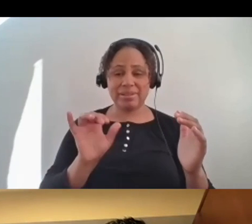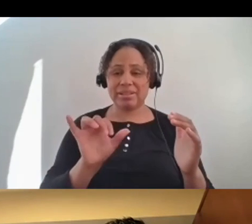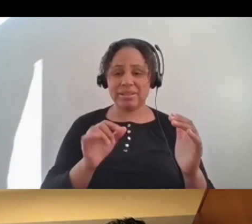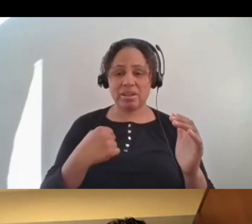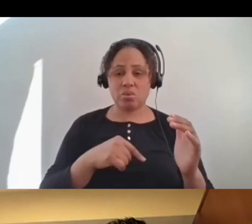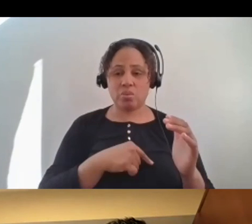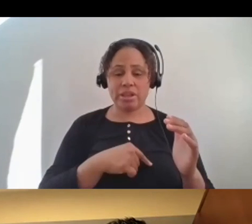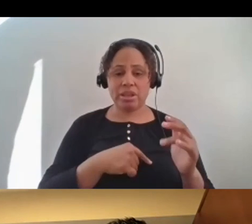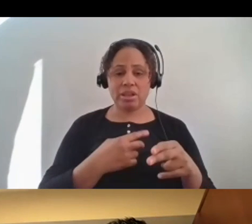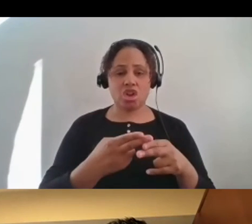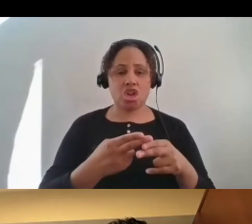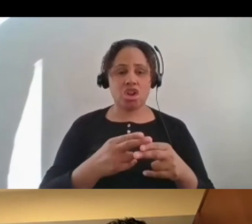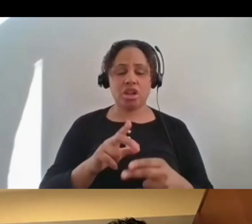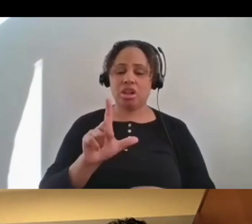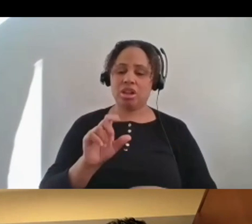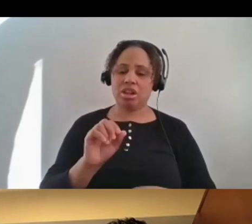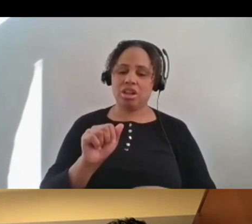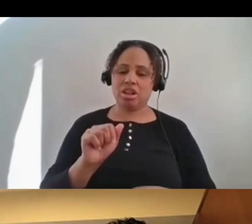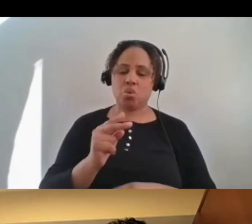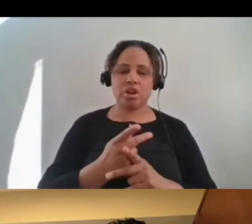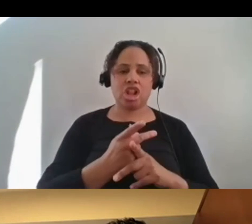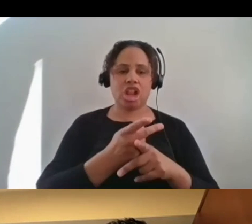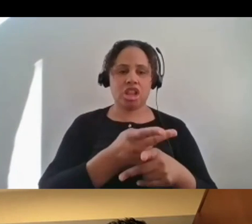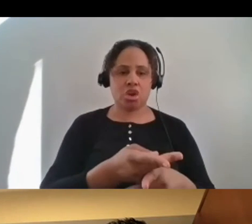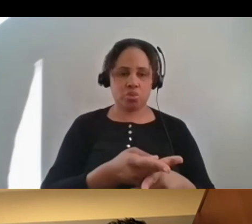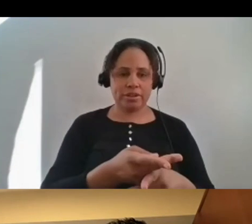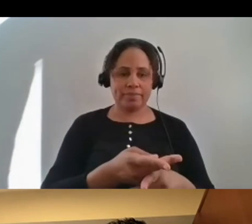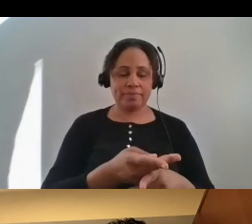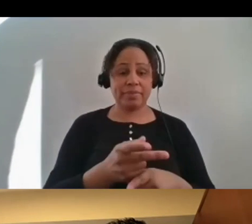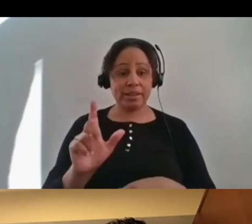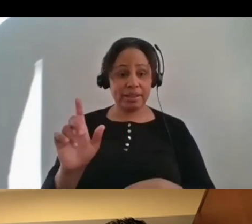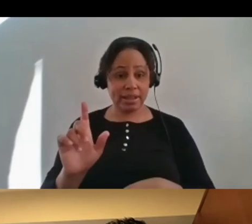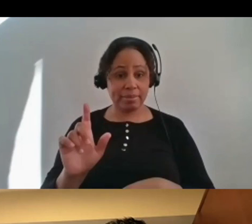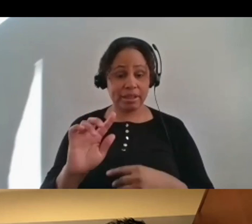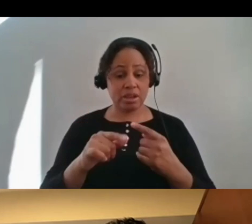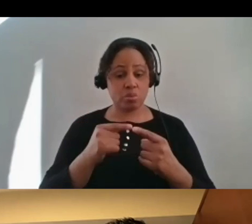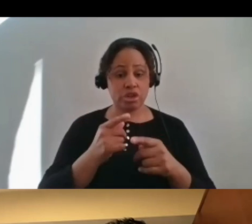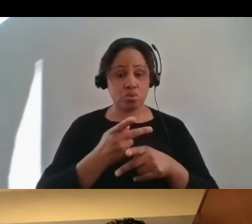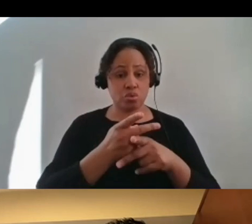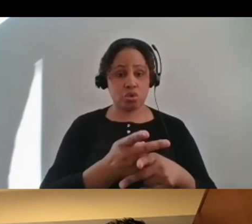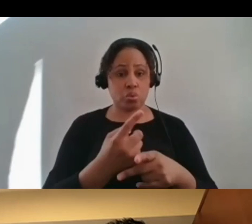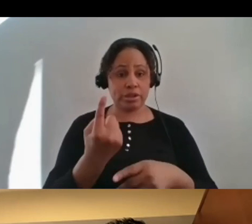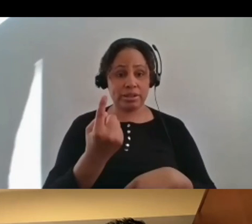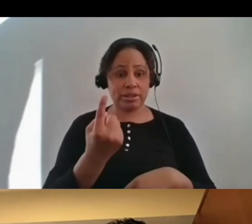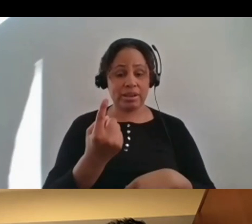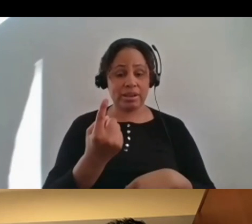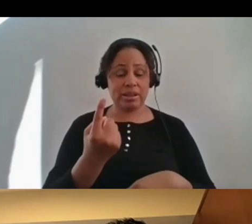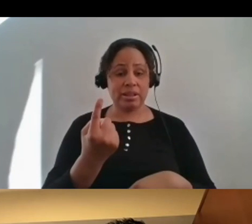which is a loan. Islamically, when you loan something, it's actually it's